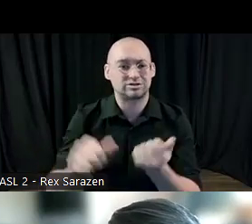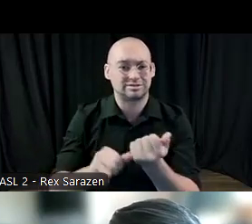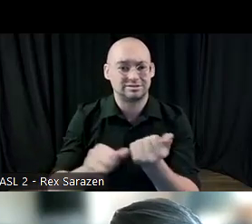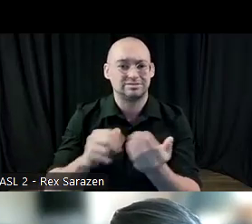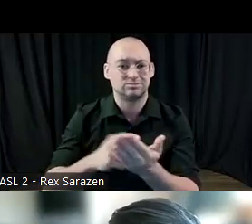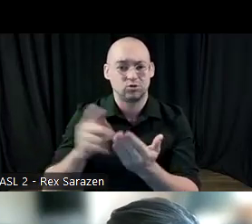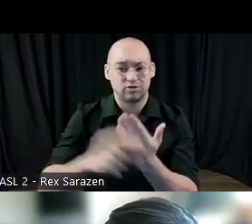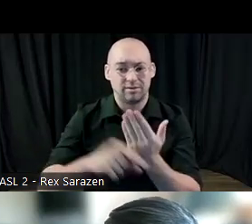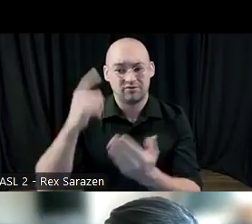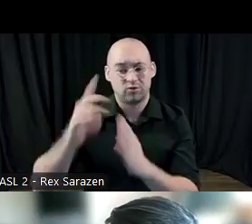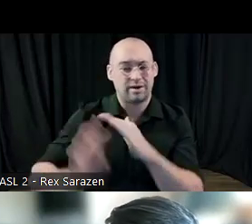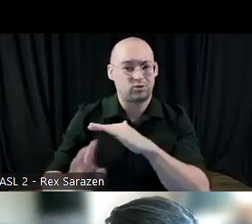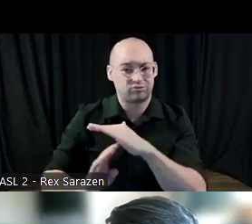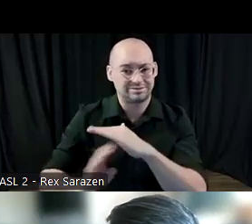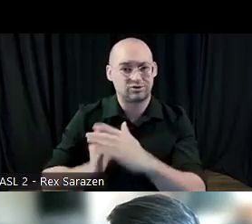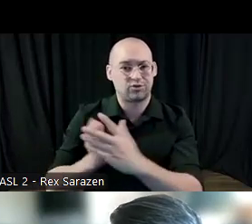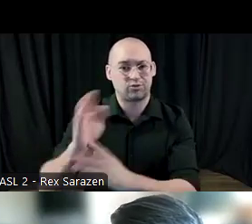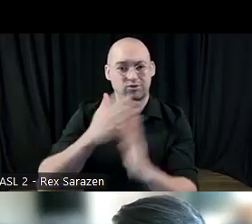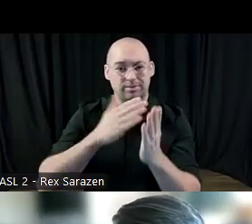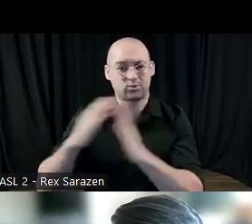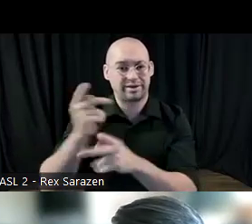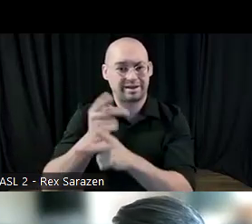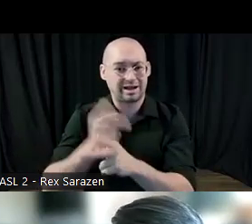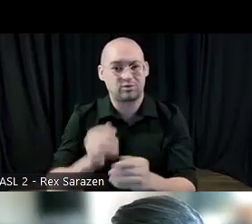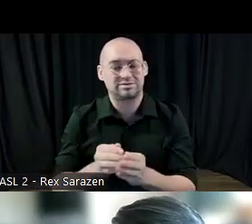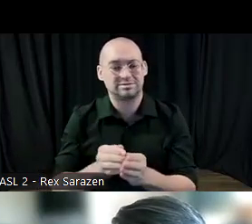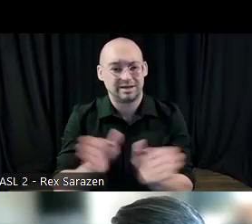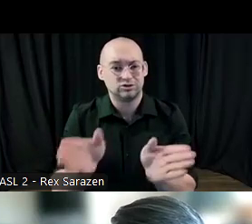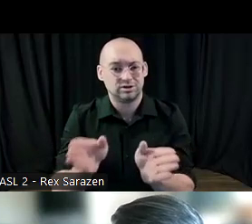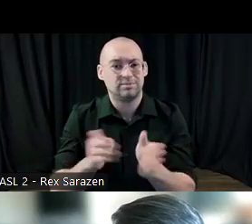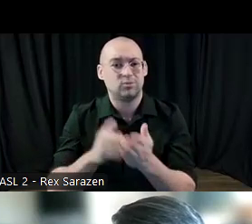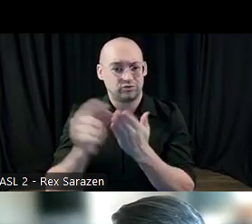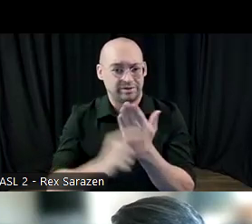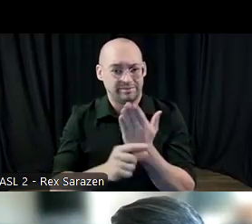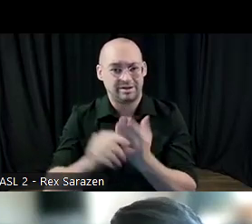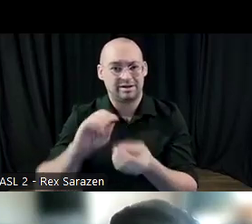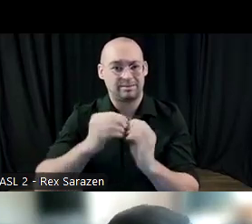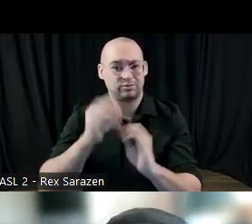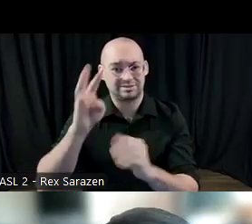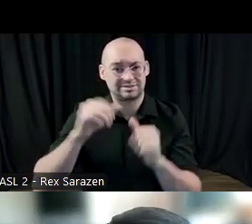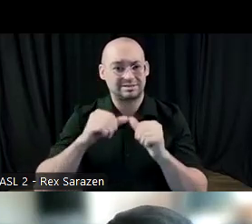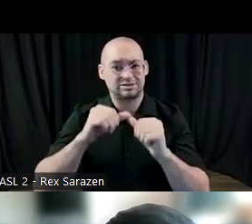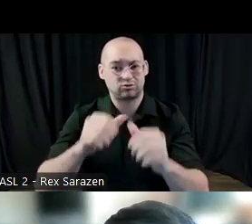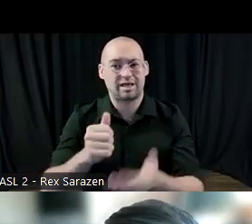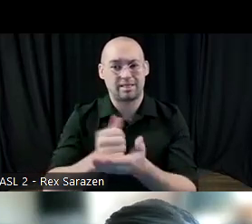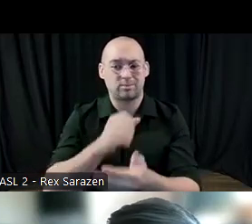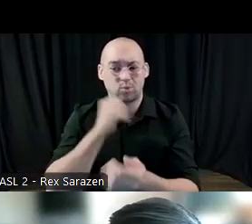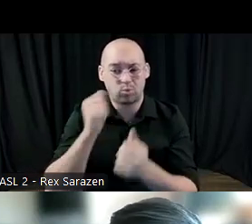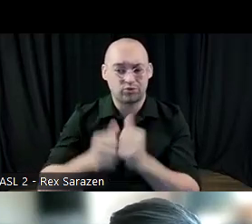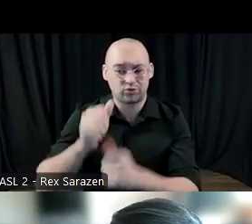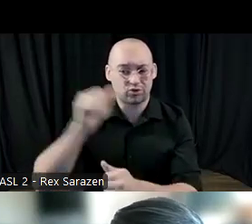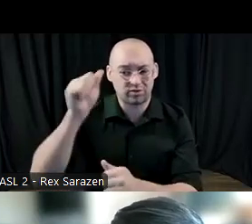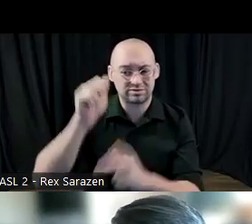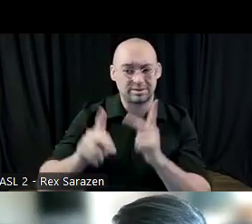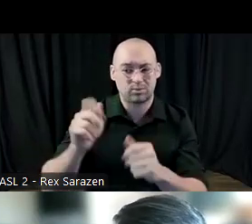immigrants through the Community Care Expansion Program. Number six, continue to help older adults and people with disabilities